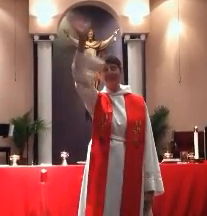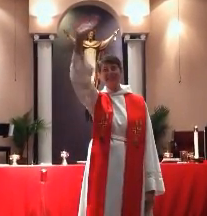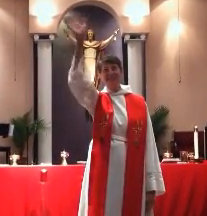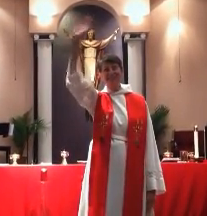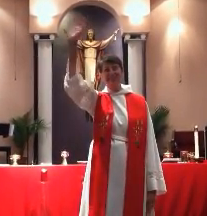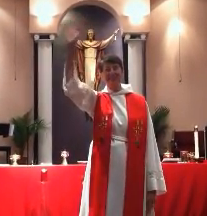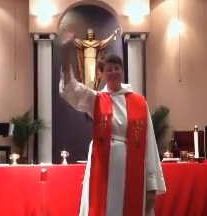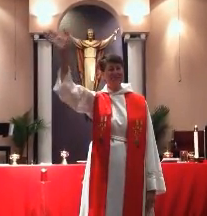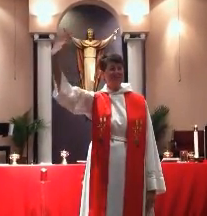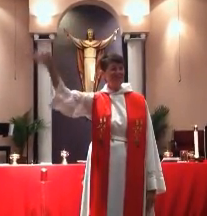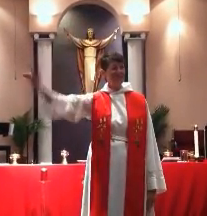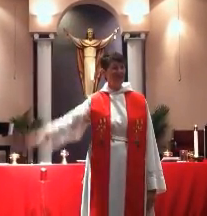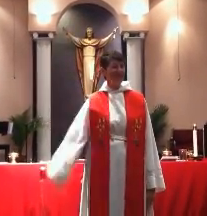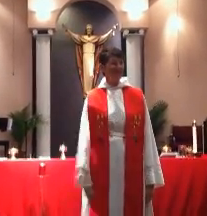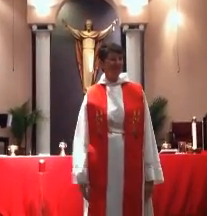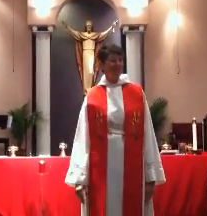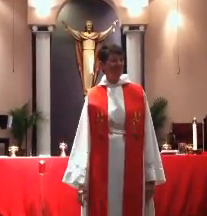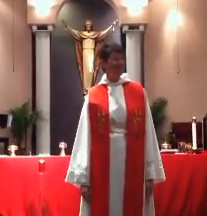myself.